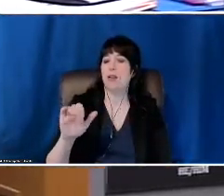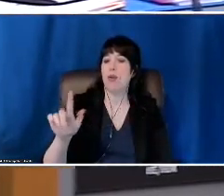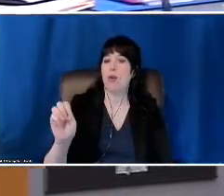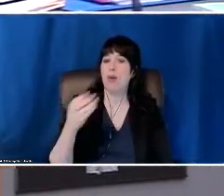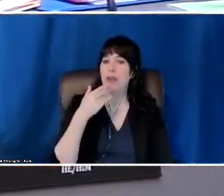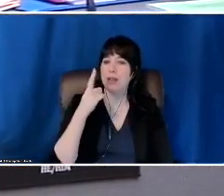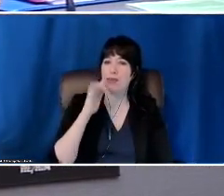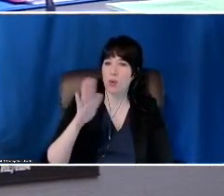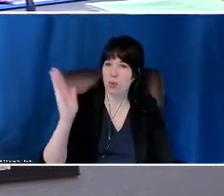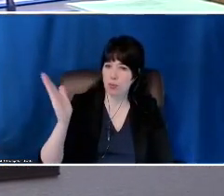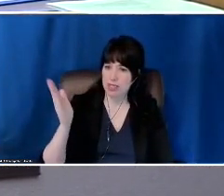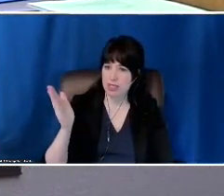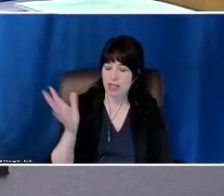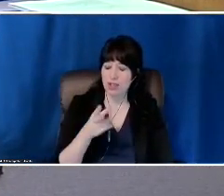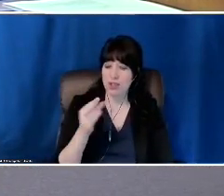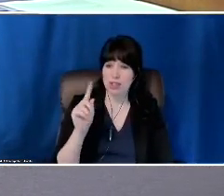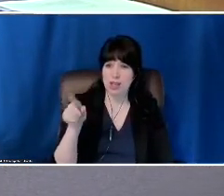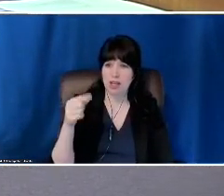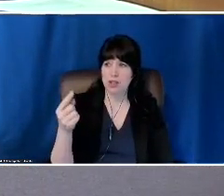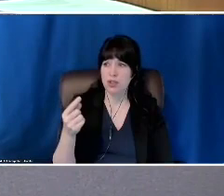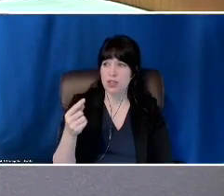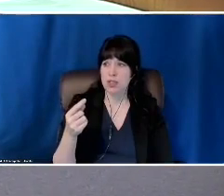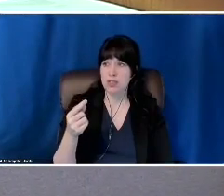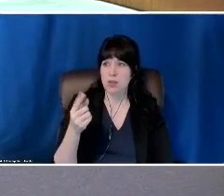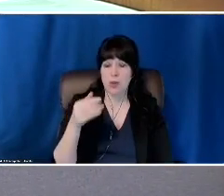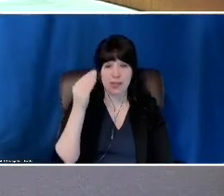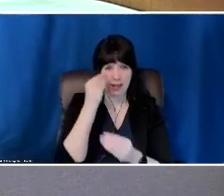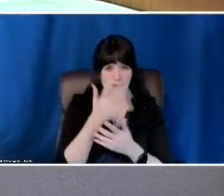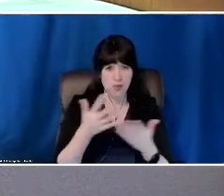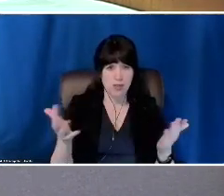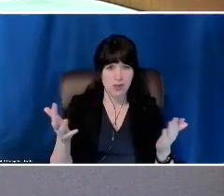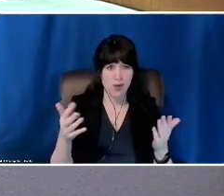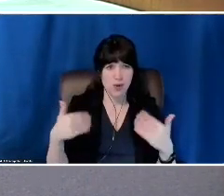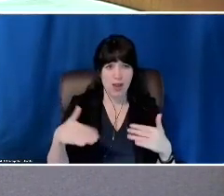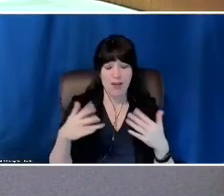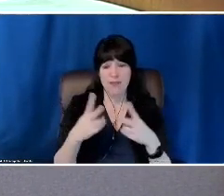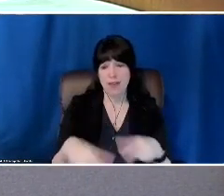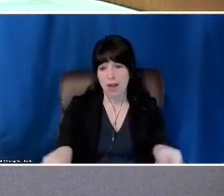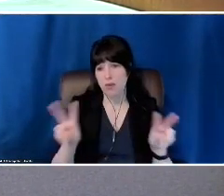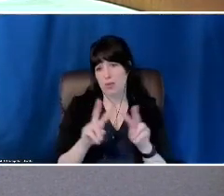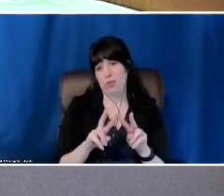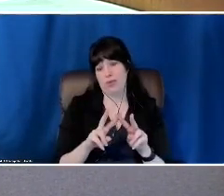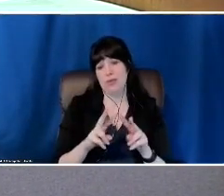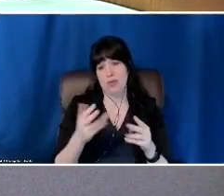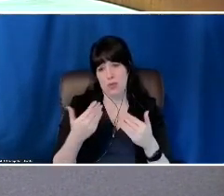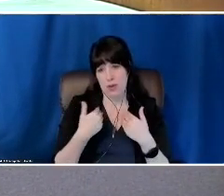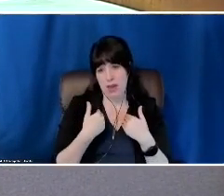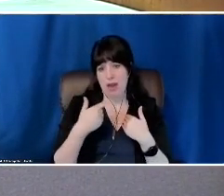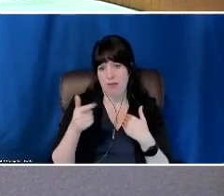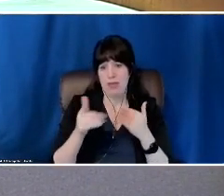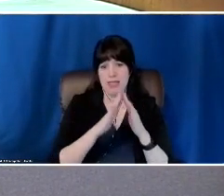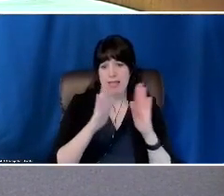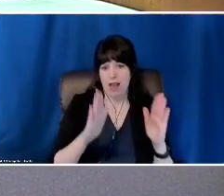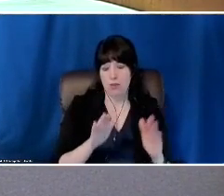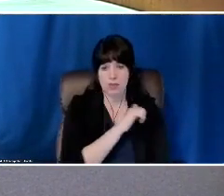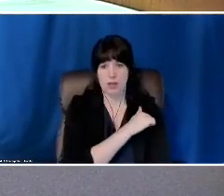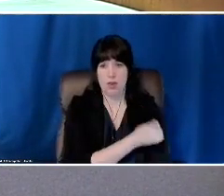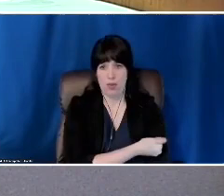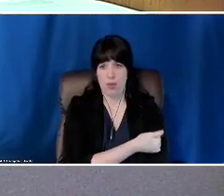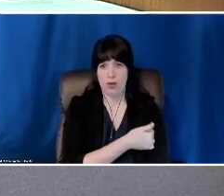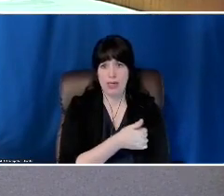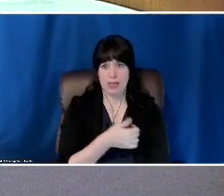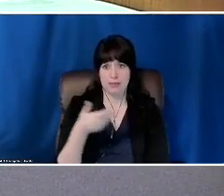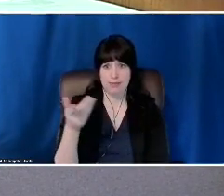presentation, and I just want to let everybody know how valuable it is to have the housing authority